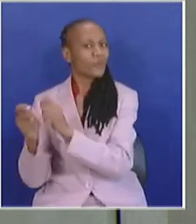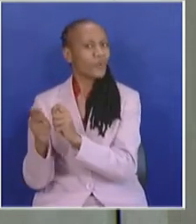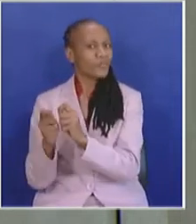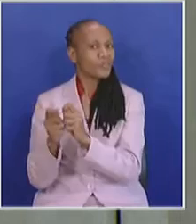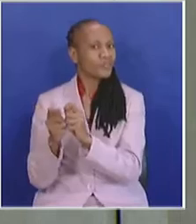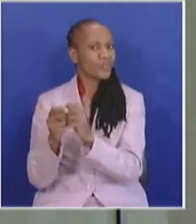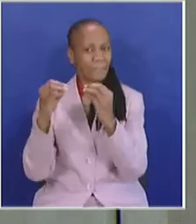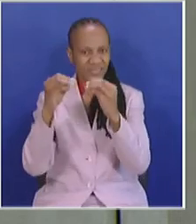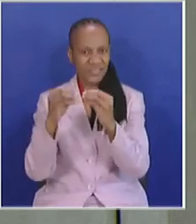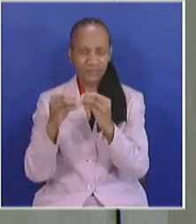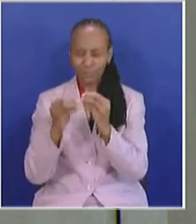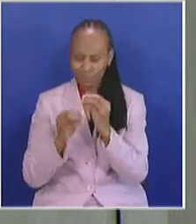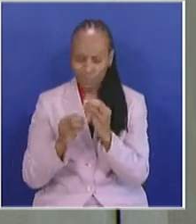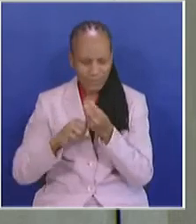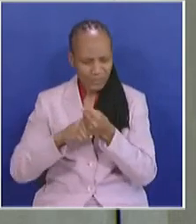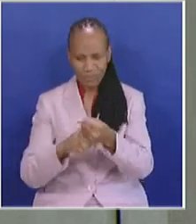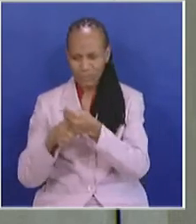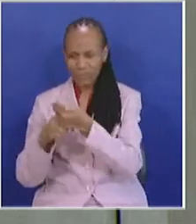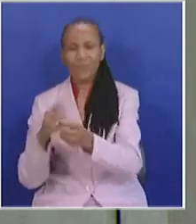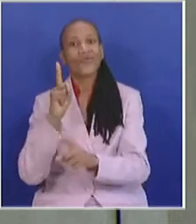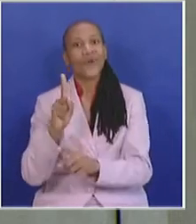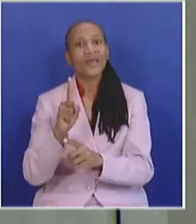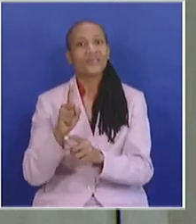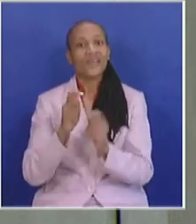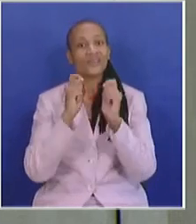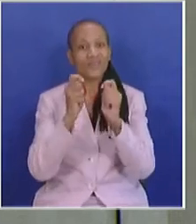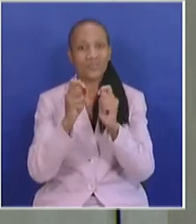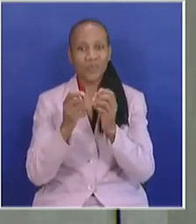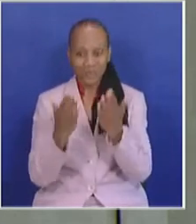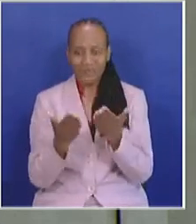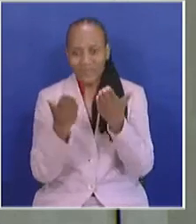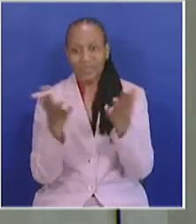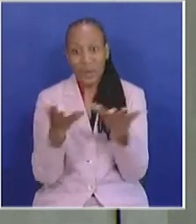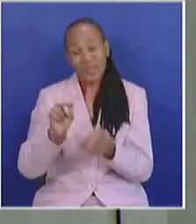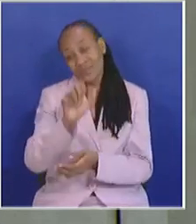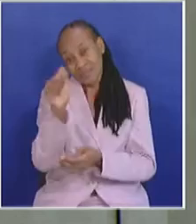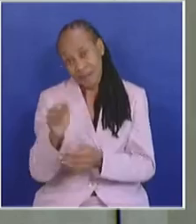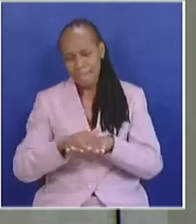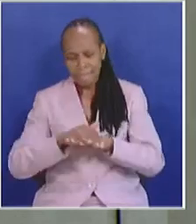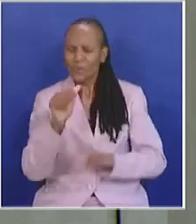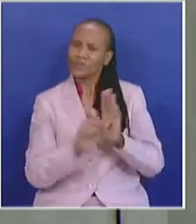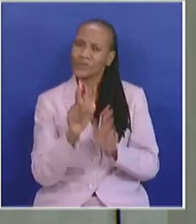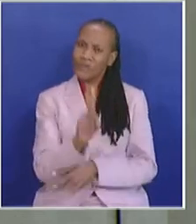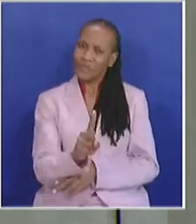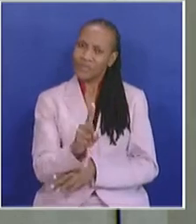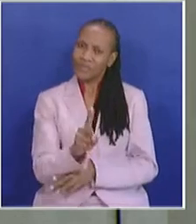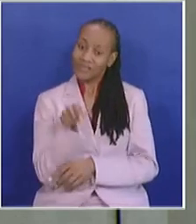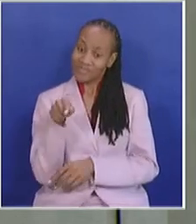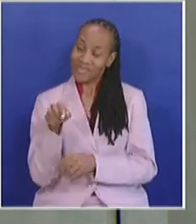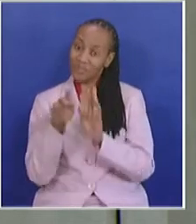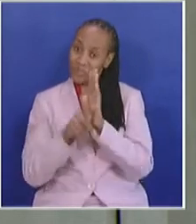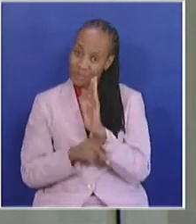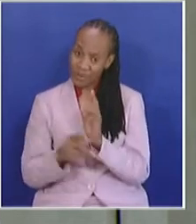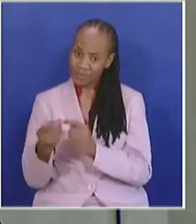growth and the improvement of transport networks across the country. But most importantly, it has brought development and